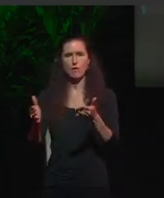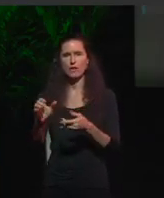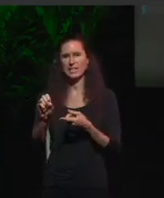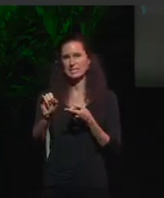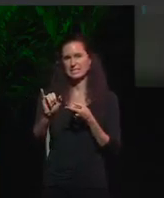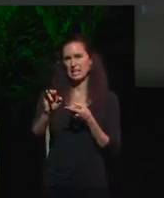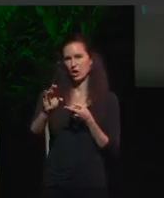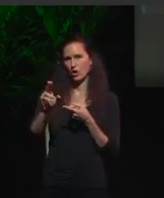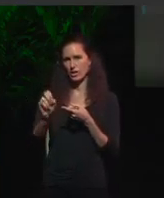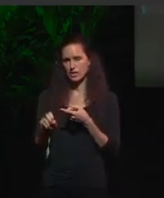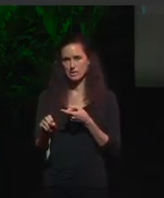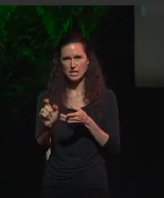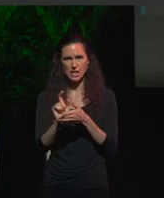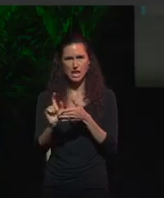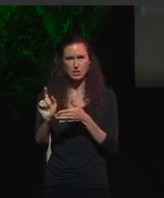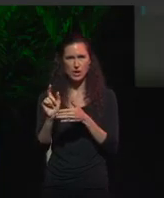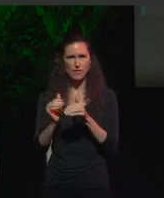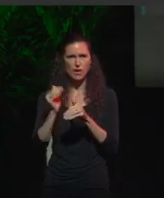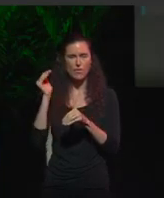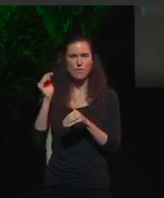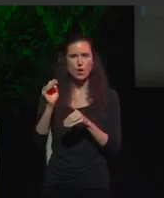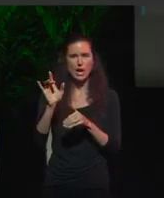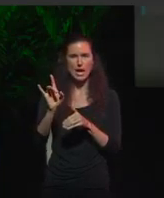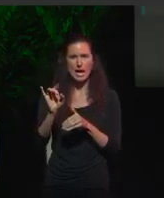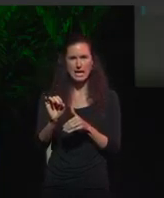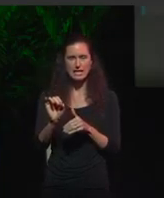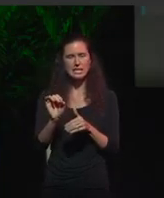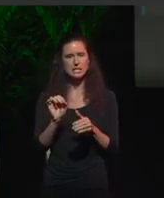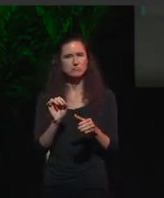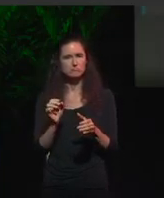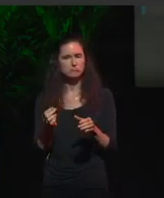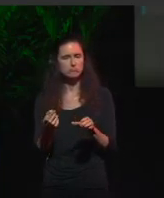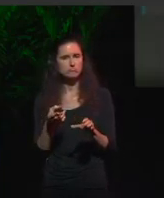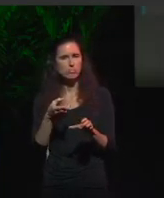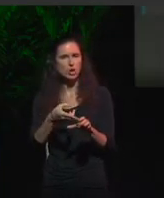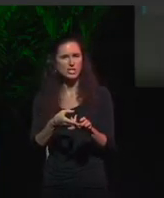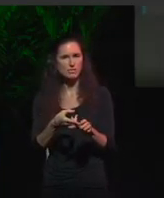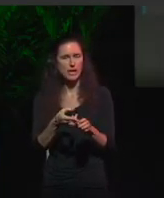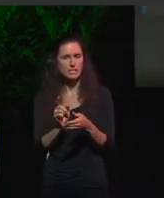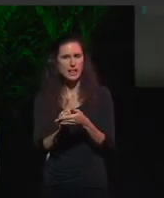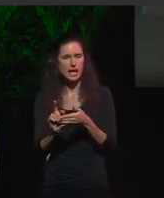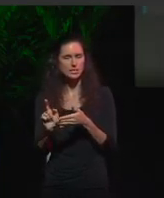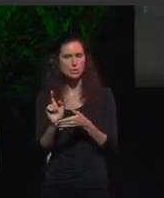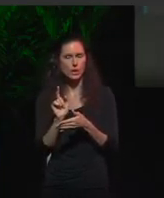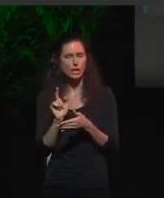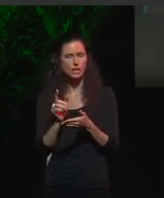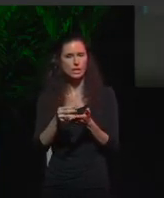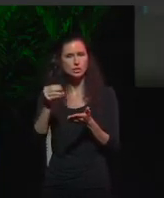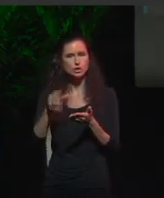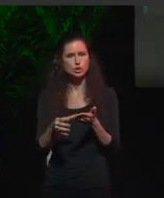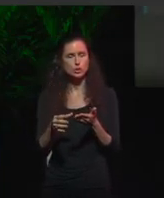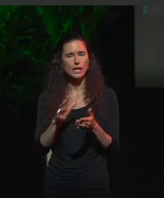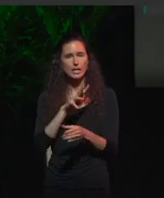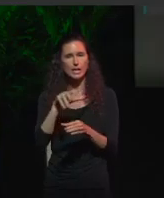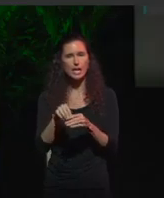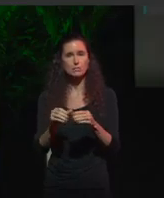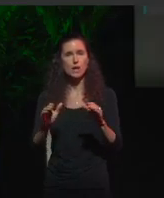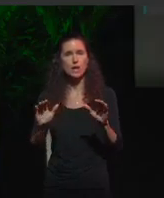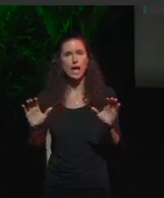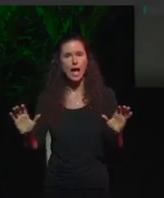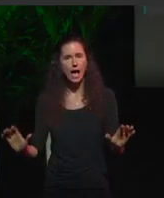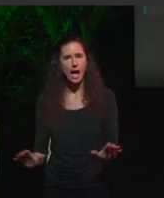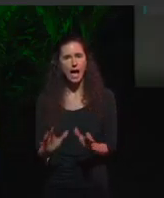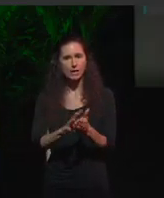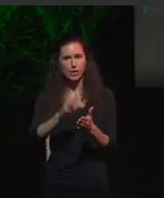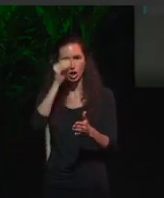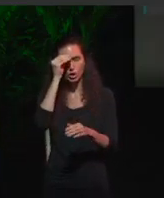And we had over 80 participants last week just take these courses, effective online student engagement. Active learning, we've